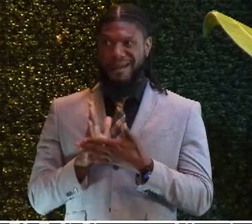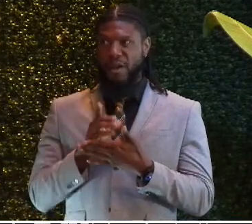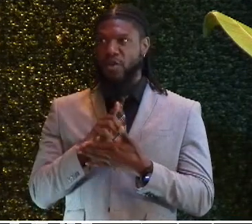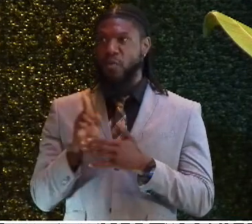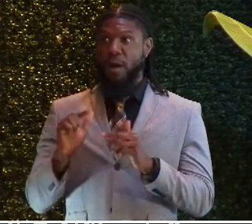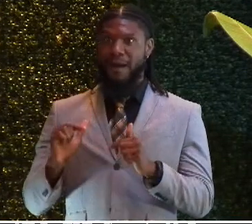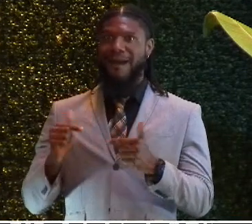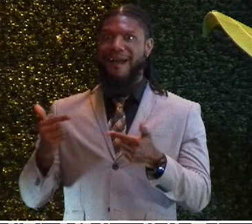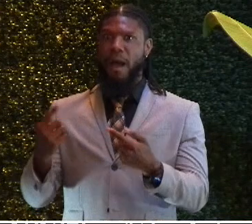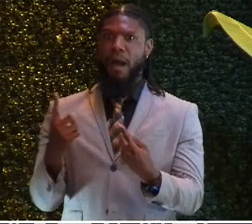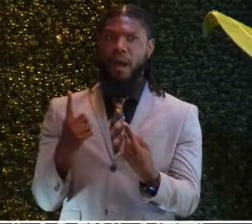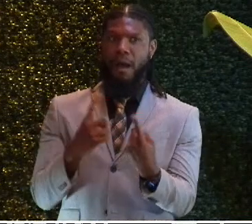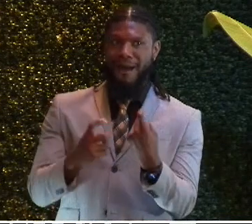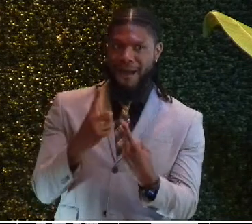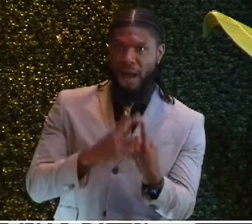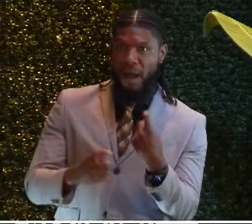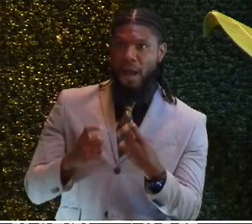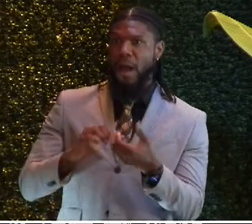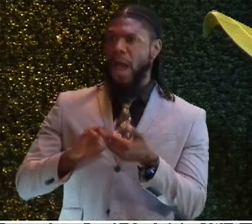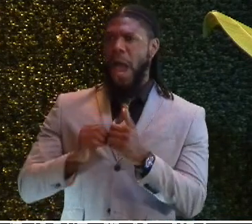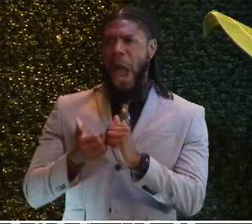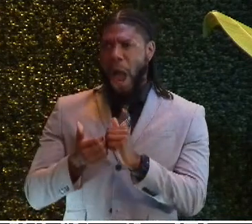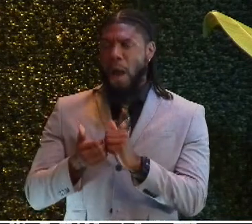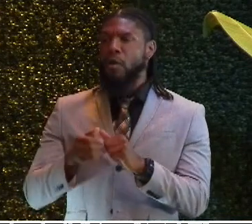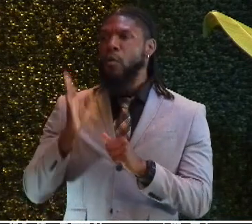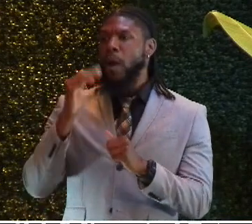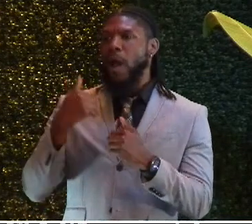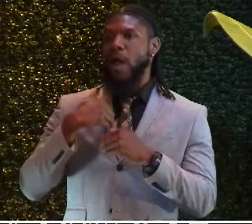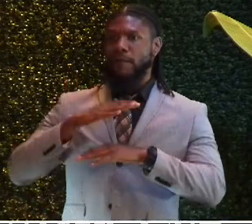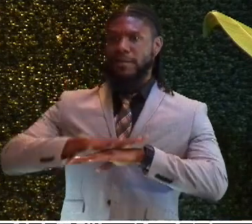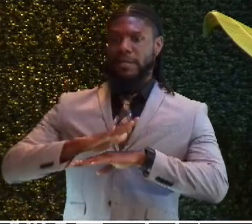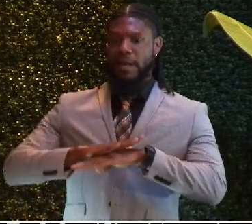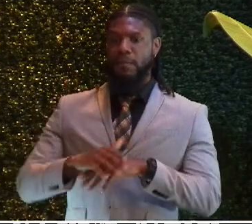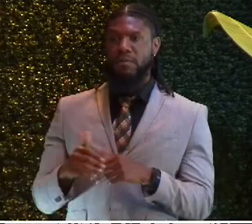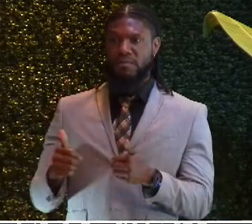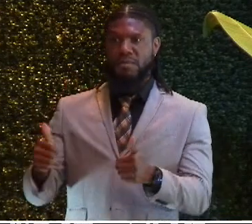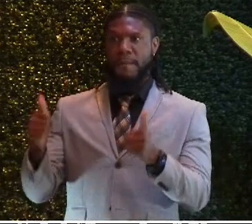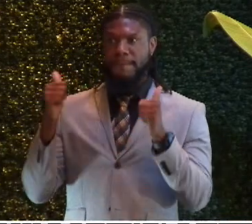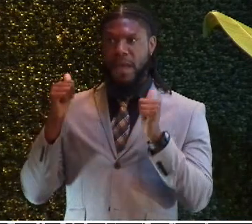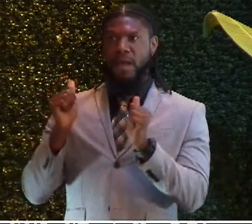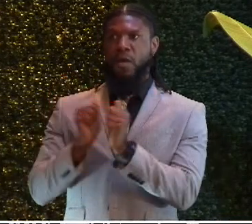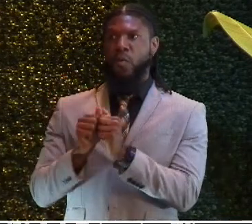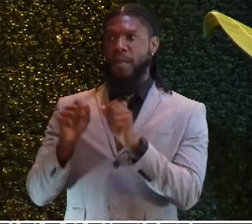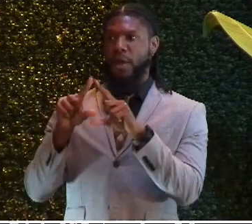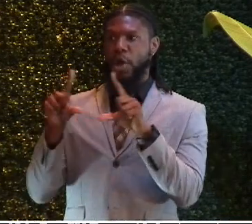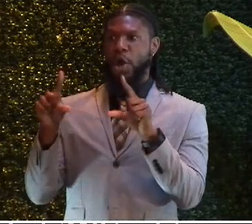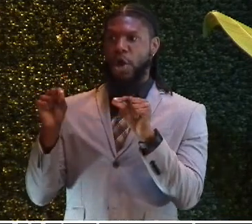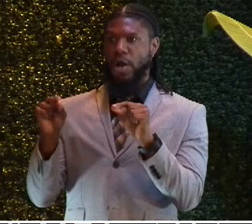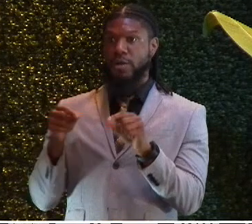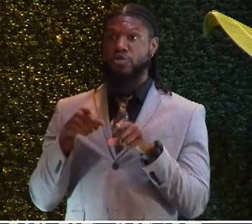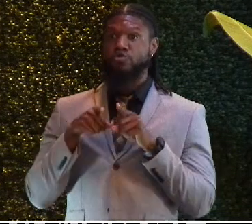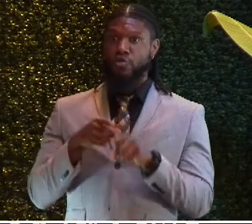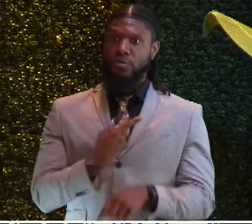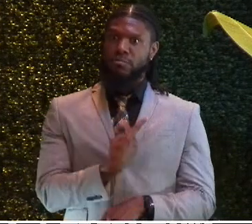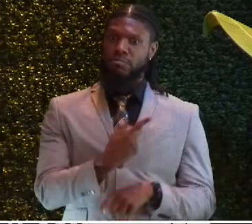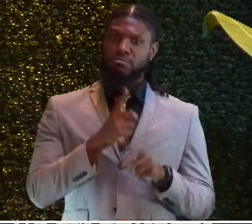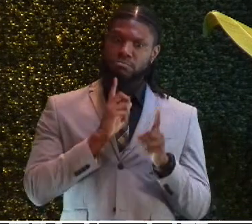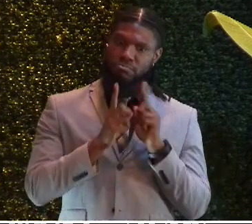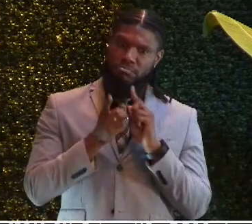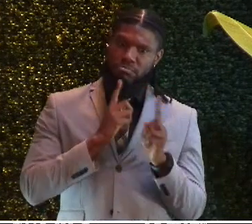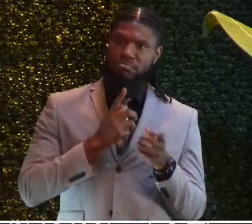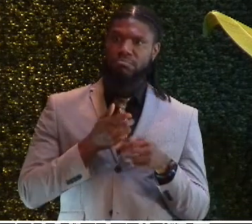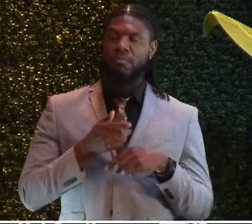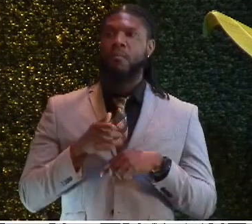ask questions. And how that's going to happen is there's a table in the back with postcards. So during our conversation, put